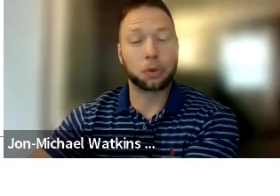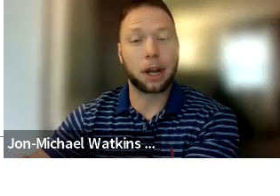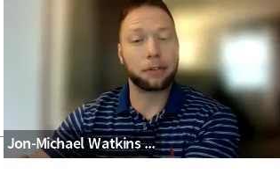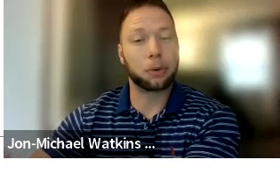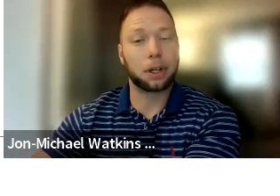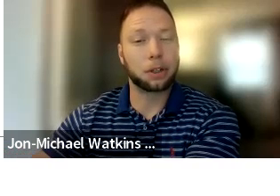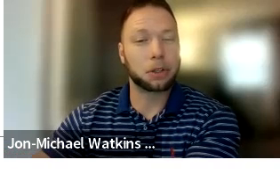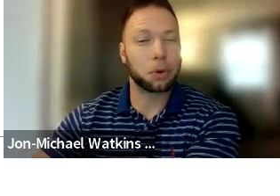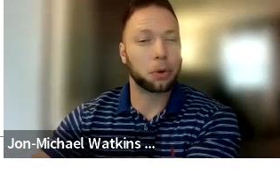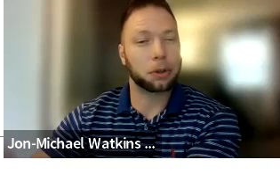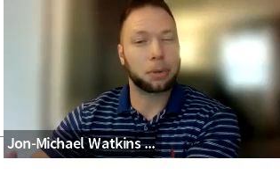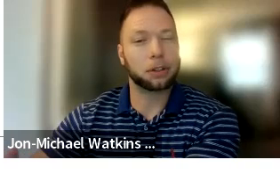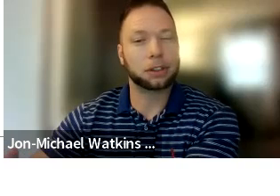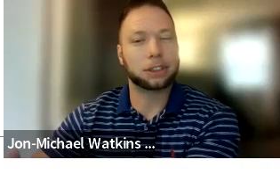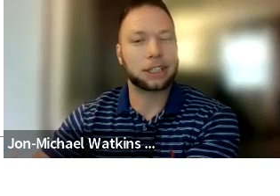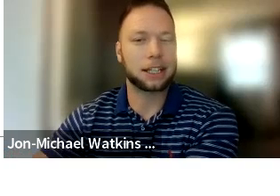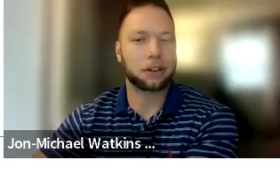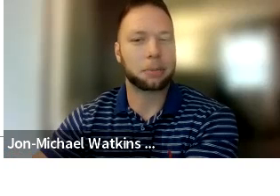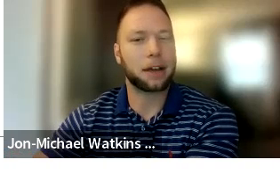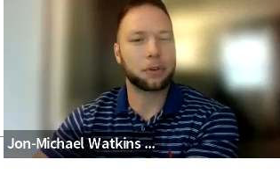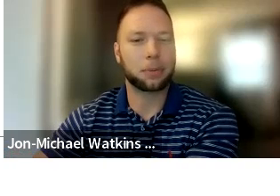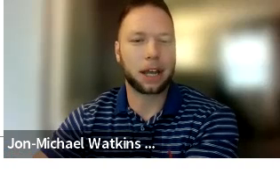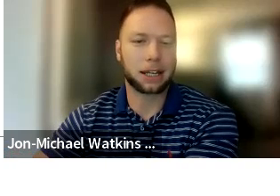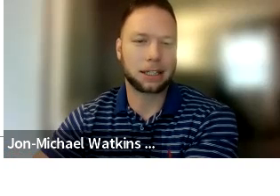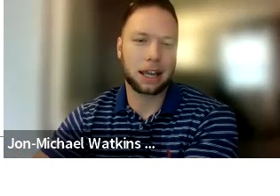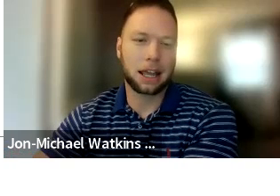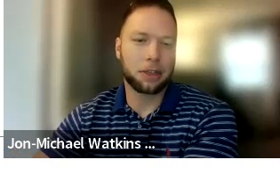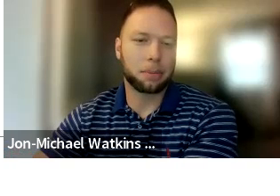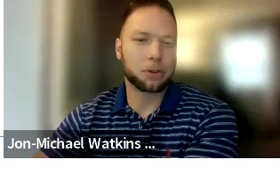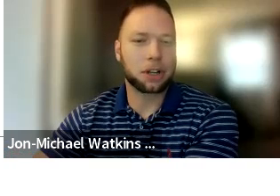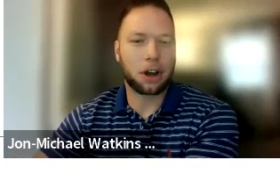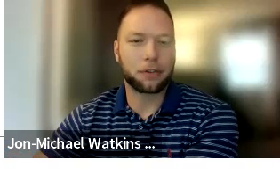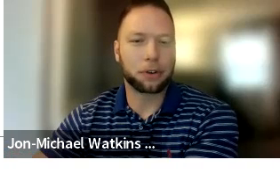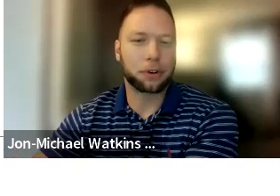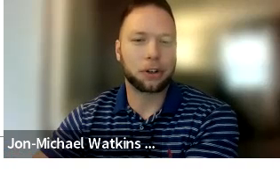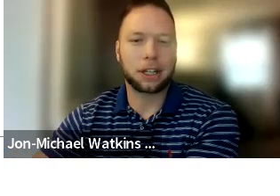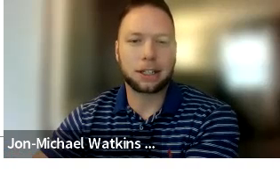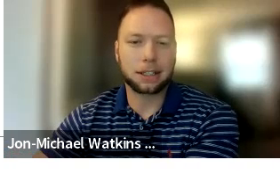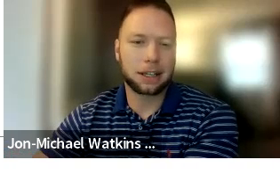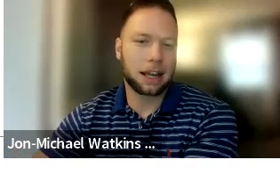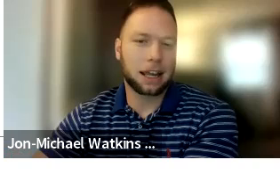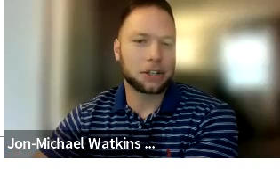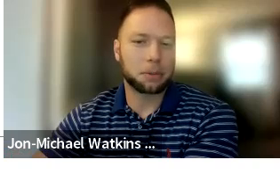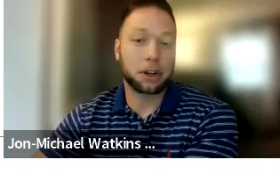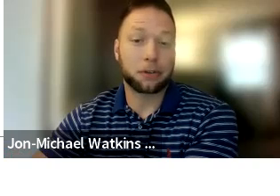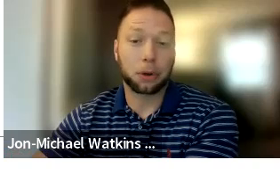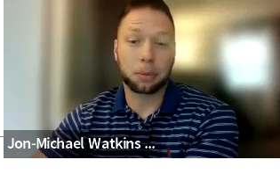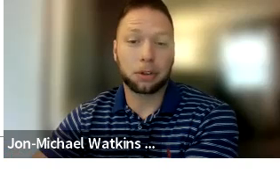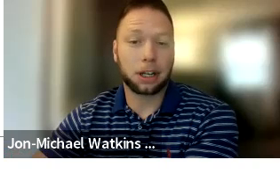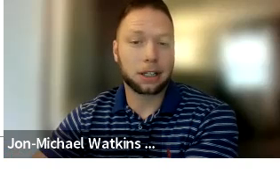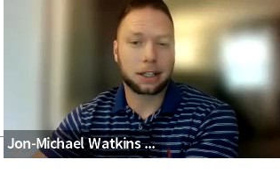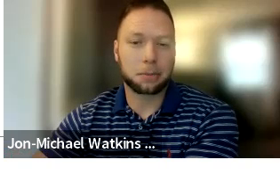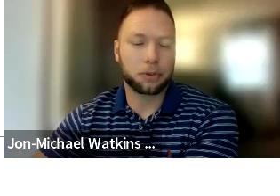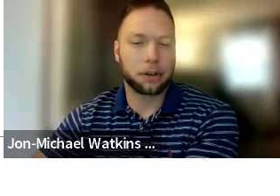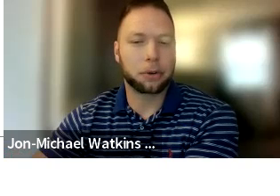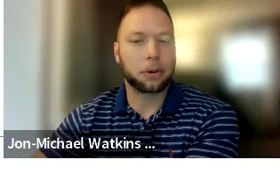universal tool for everyone, you must work with your partners to tease out the platform that has the most to offer for your needs. It should be affordable